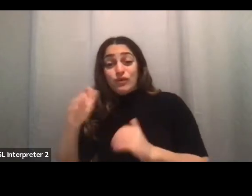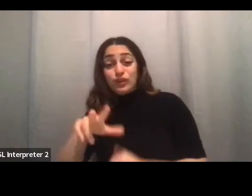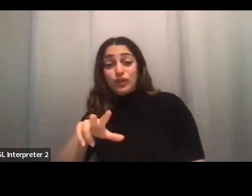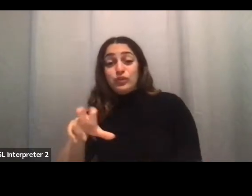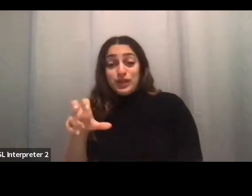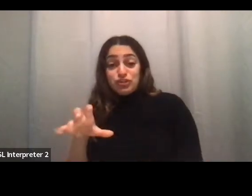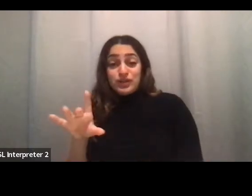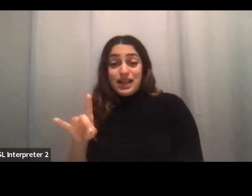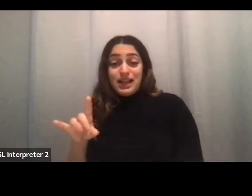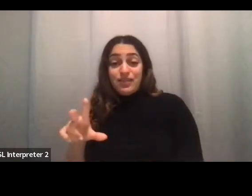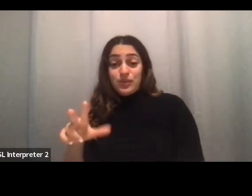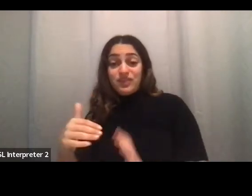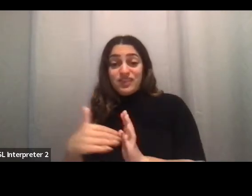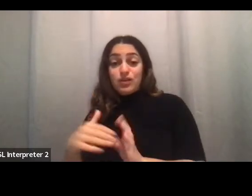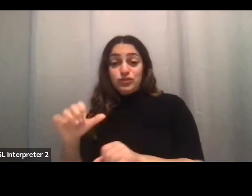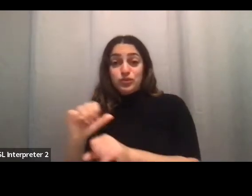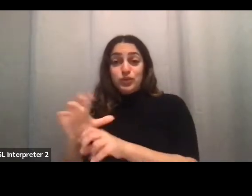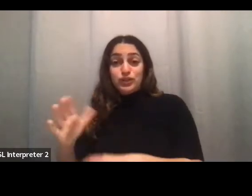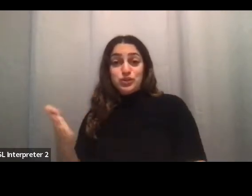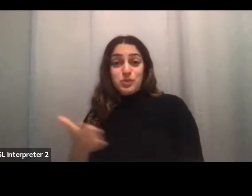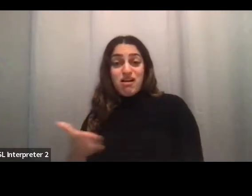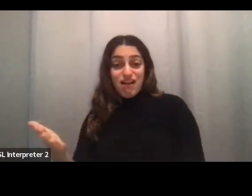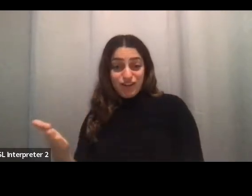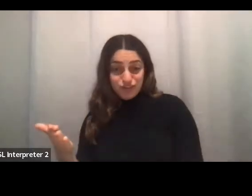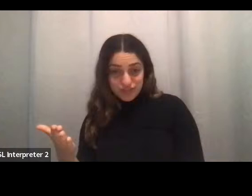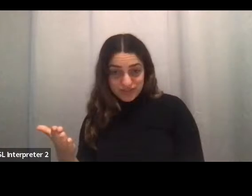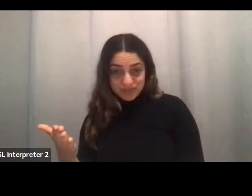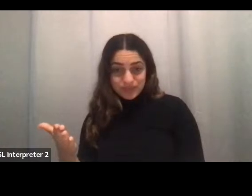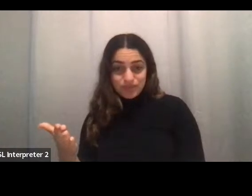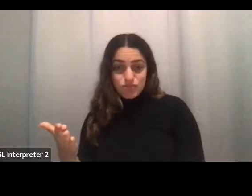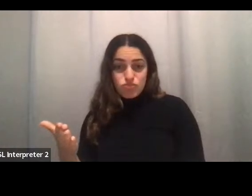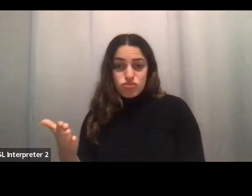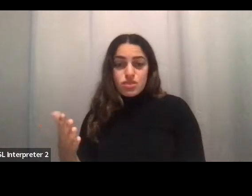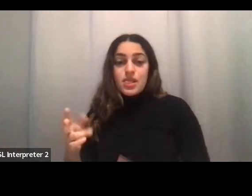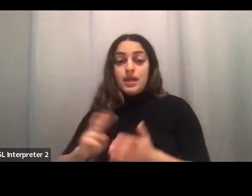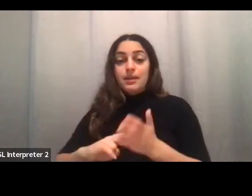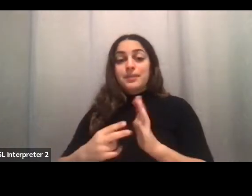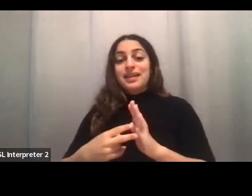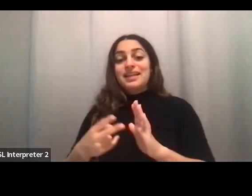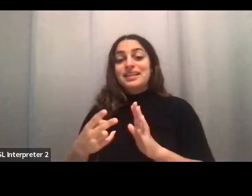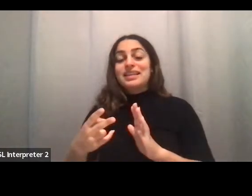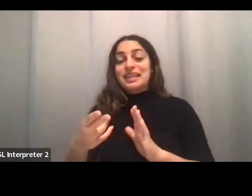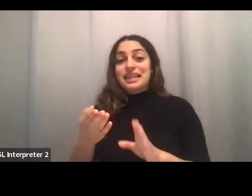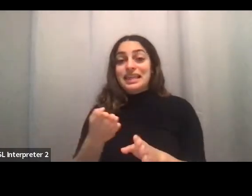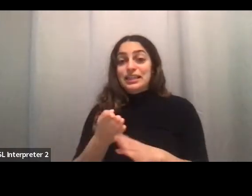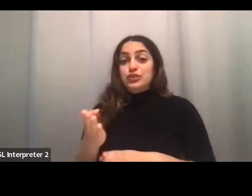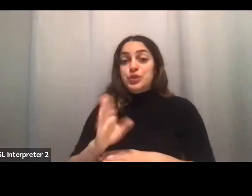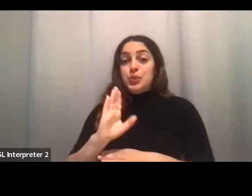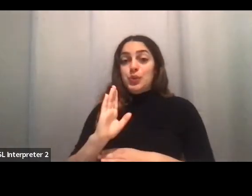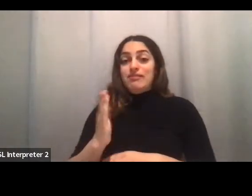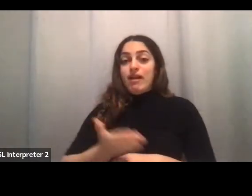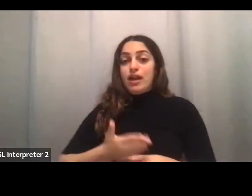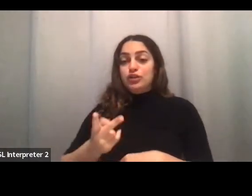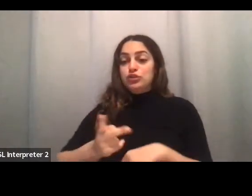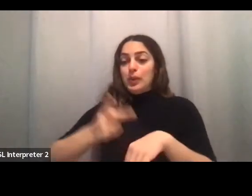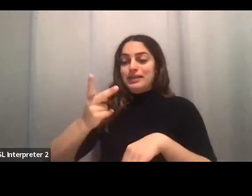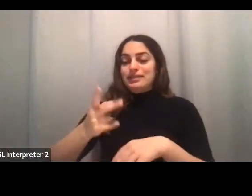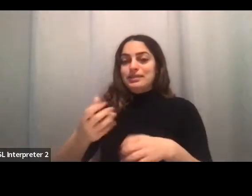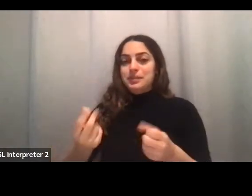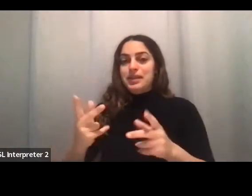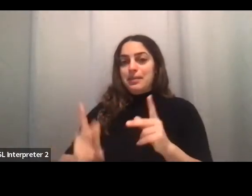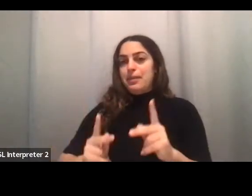hired during the month of march meaning the industry would have hired twice as many people as it was able to find or qualify